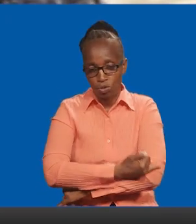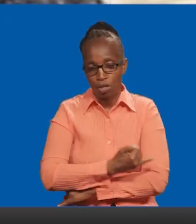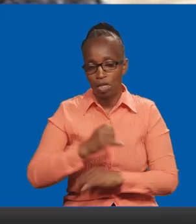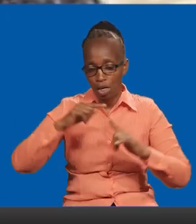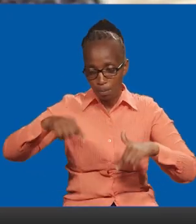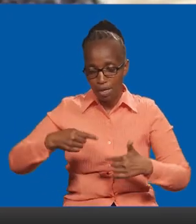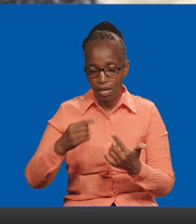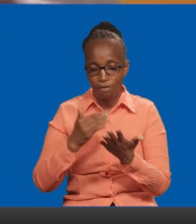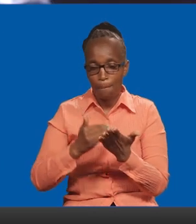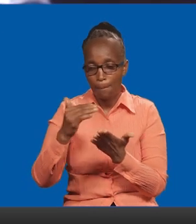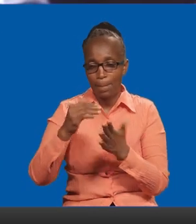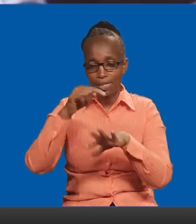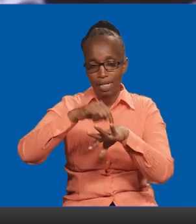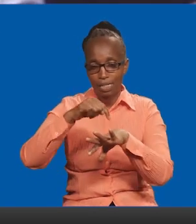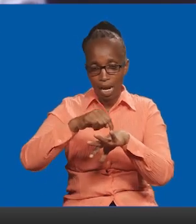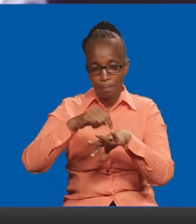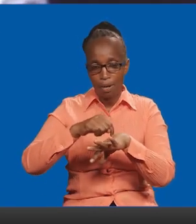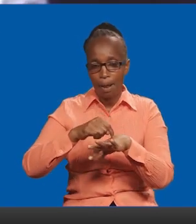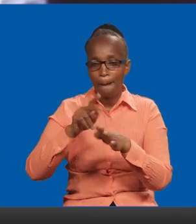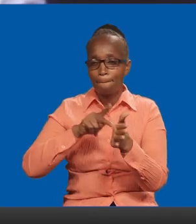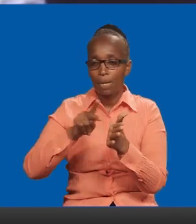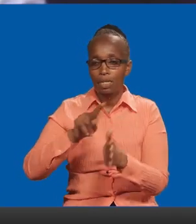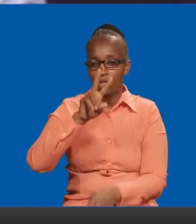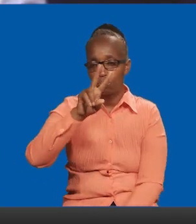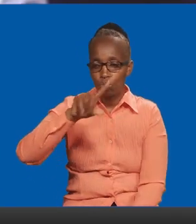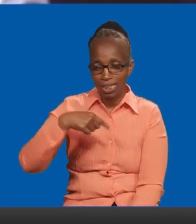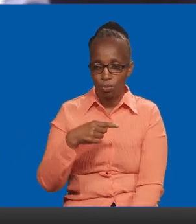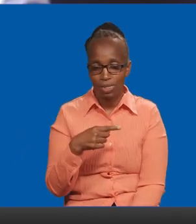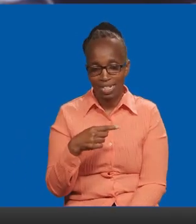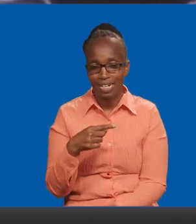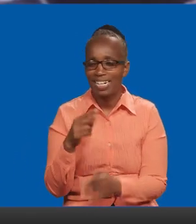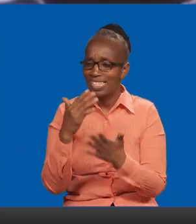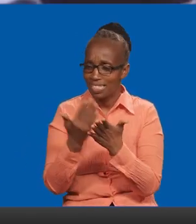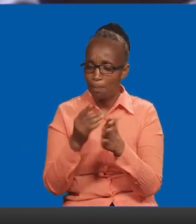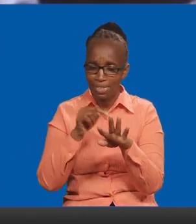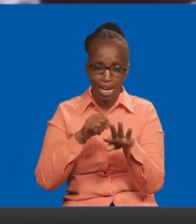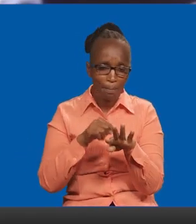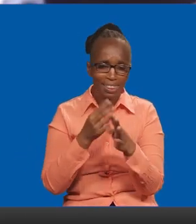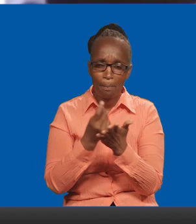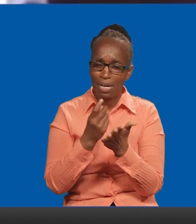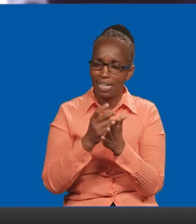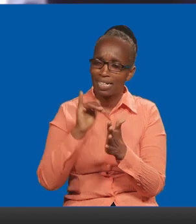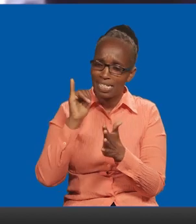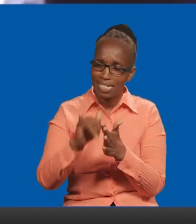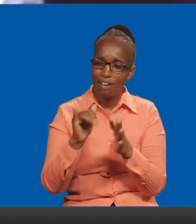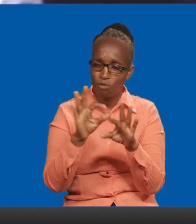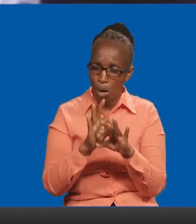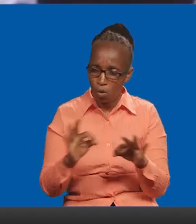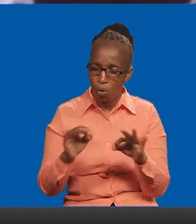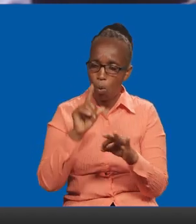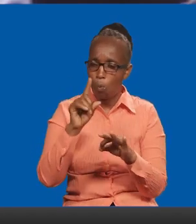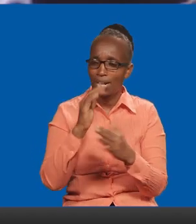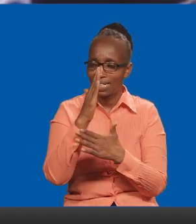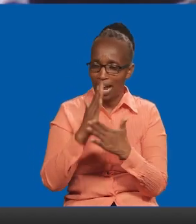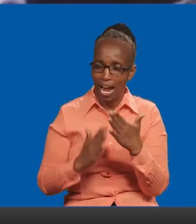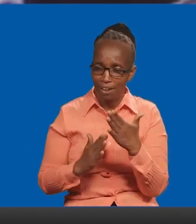continuing institutions in this country. I'm now a part-time instructor who is being paid 2,000. Yenye inachelewa maybe hata